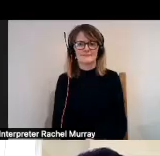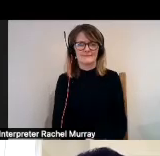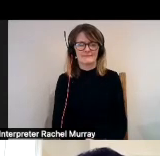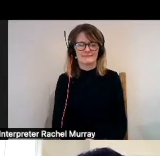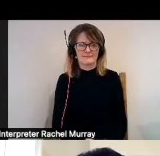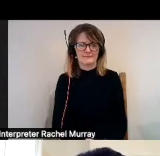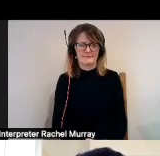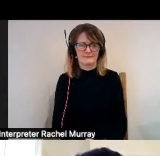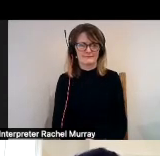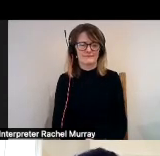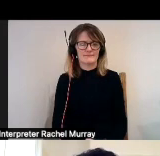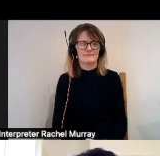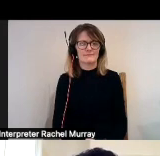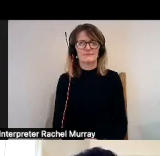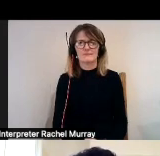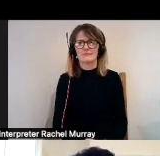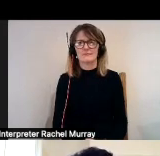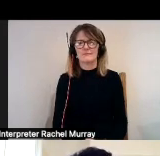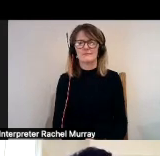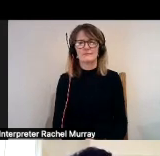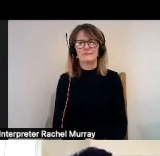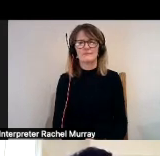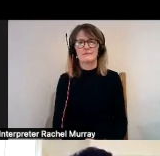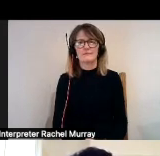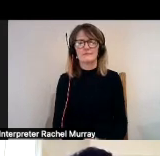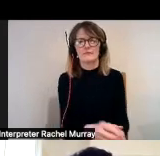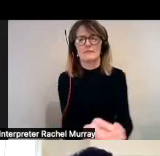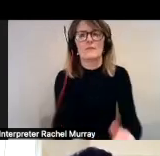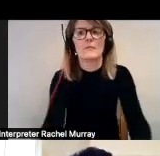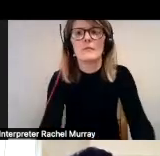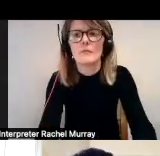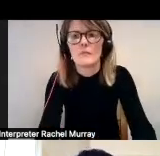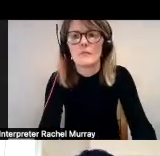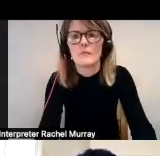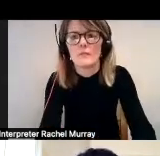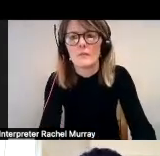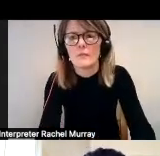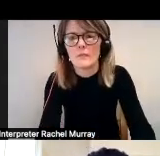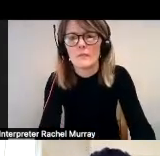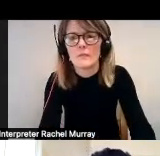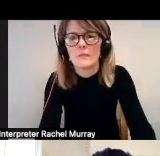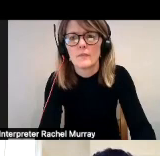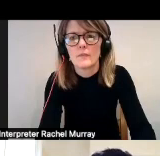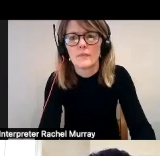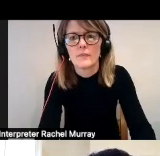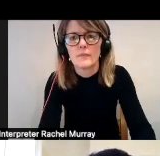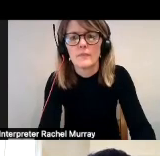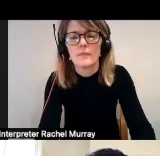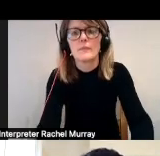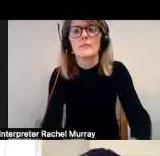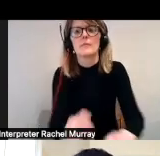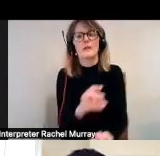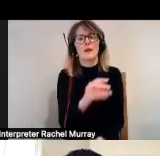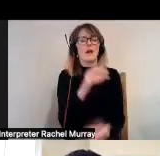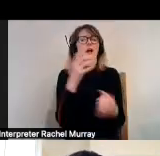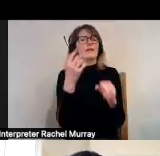And these are just some, I find it's really easy for the session. So I've done some seminars for bishops and deans.